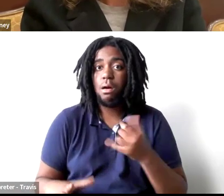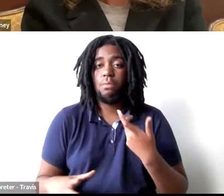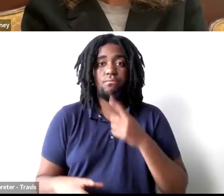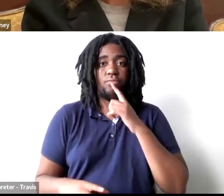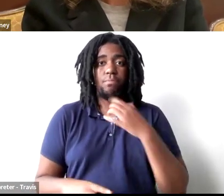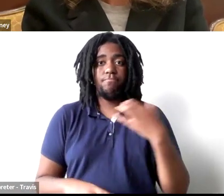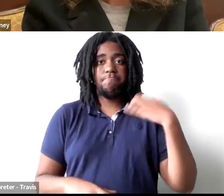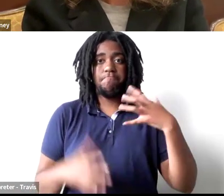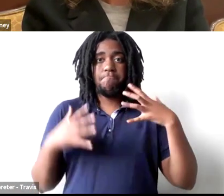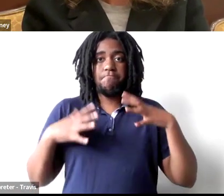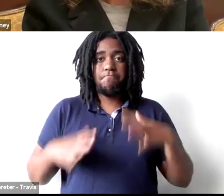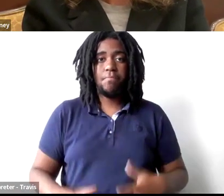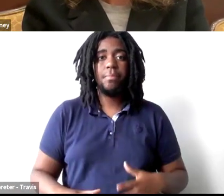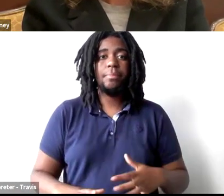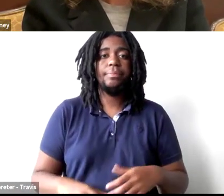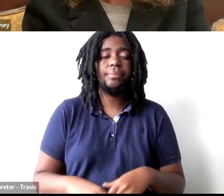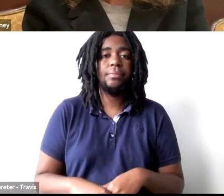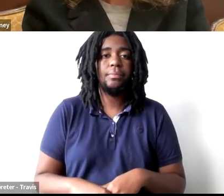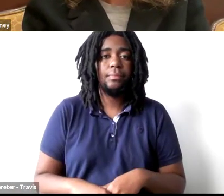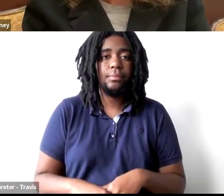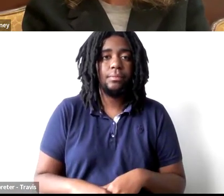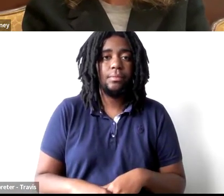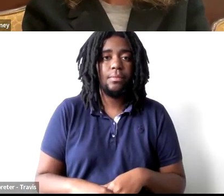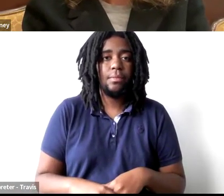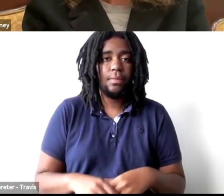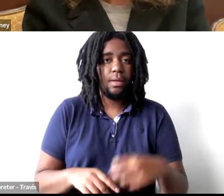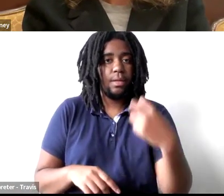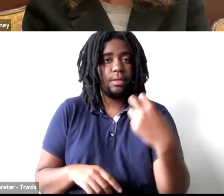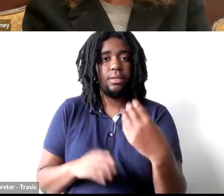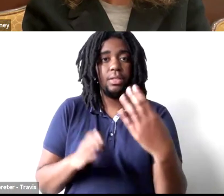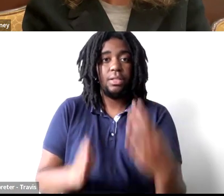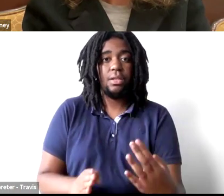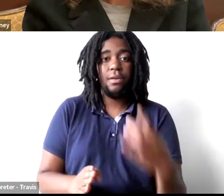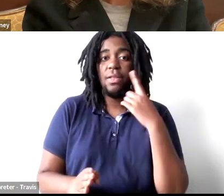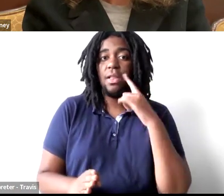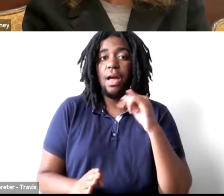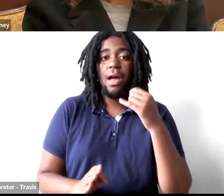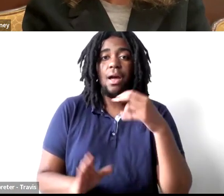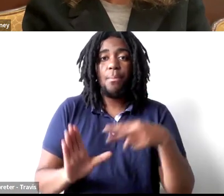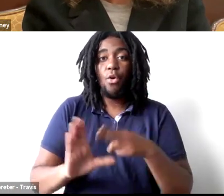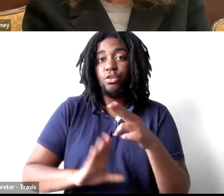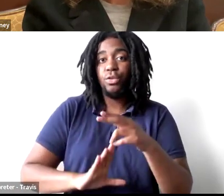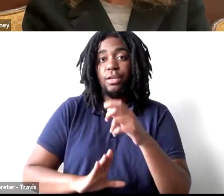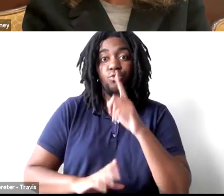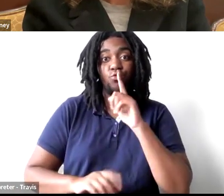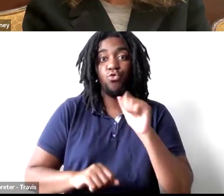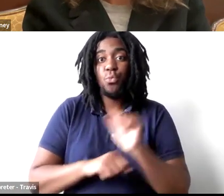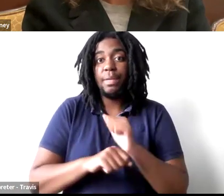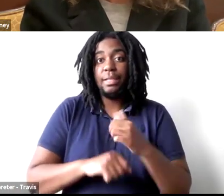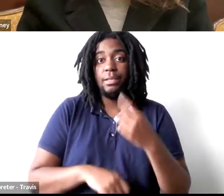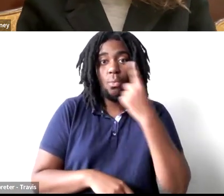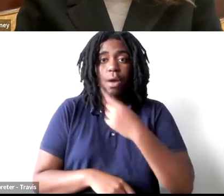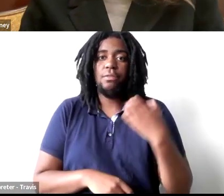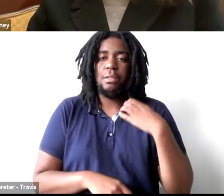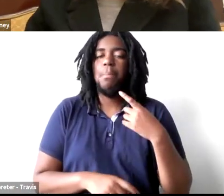that the sitter for that portrait could have been Moses Williams, as you both described. Whenever